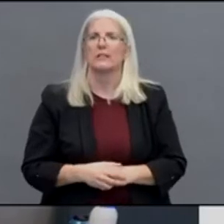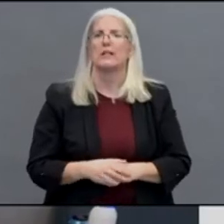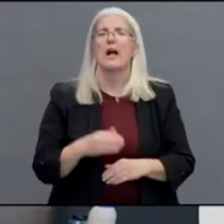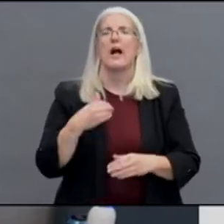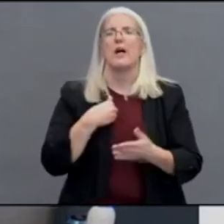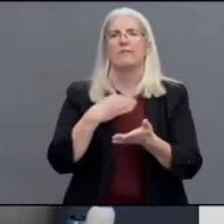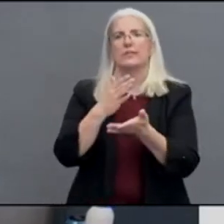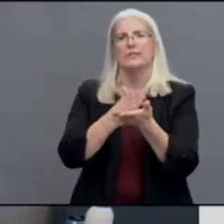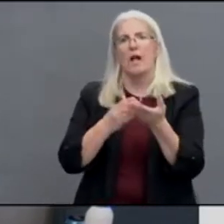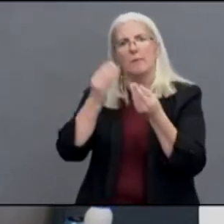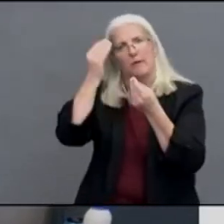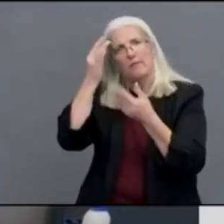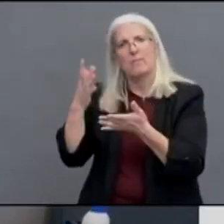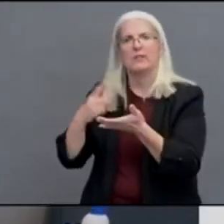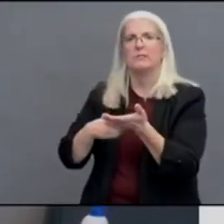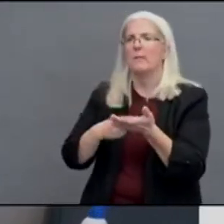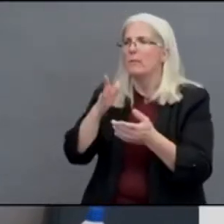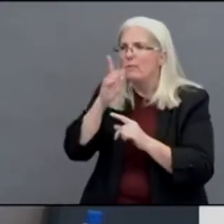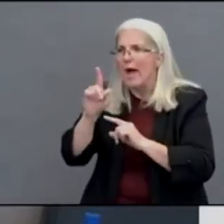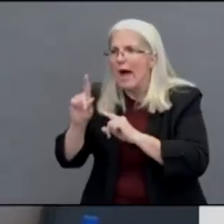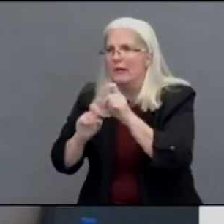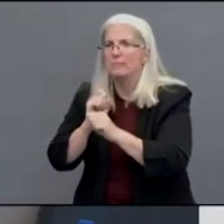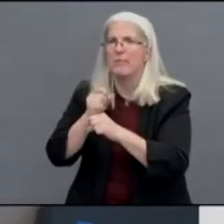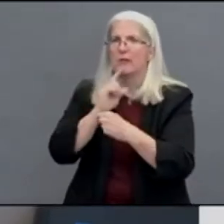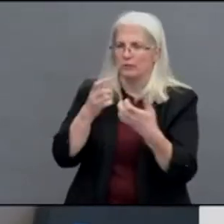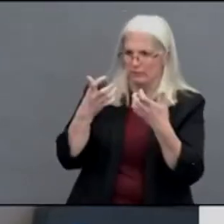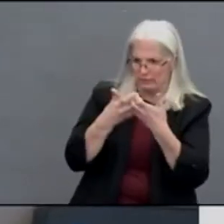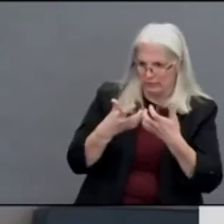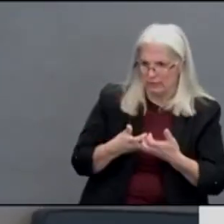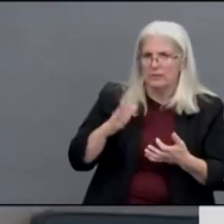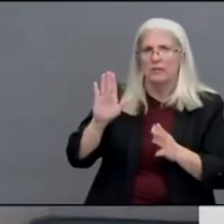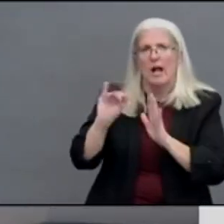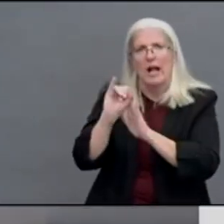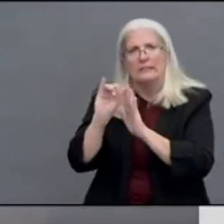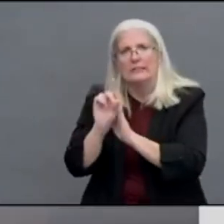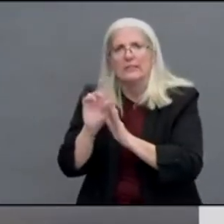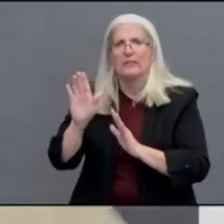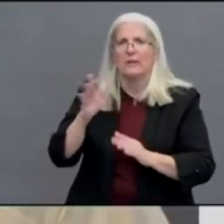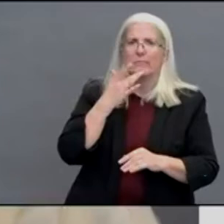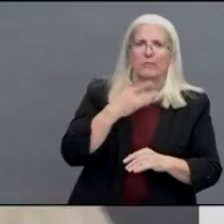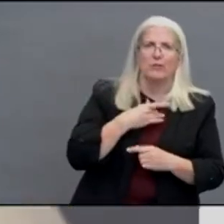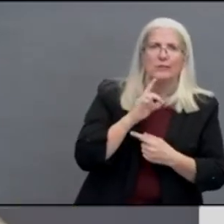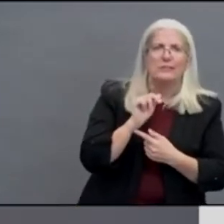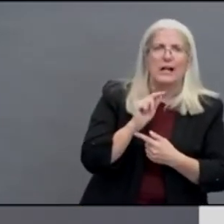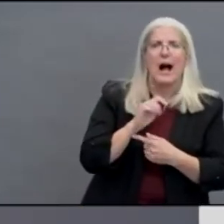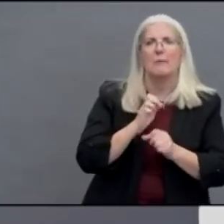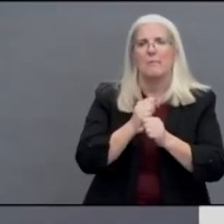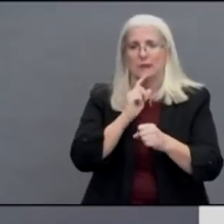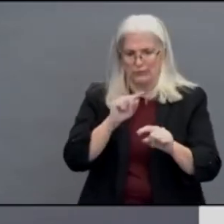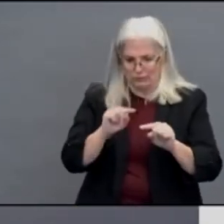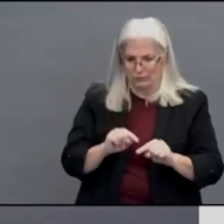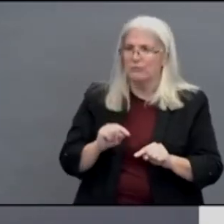take down to ensure that our information, again, like Indira mentioned, is kept safe